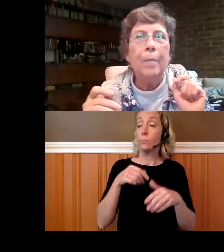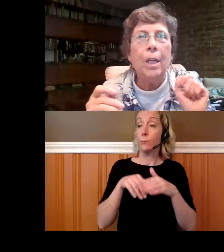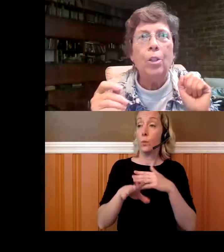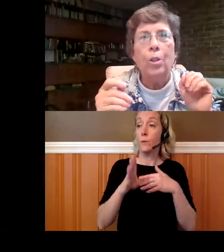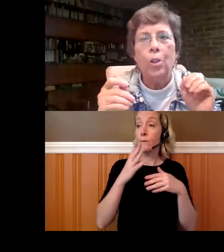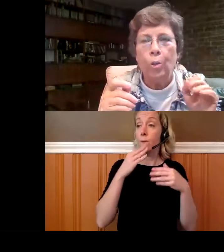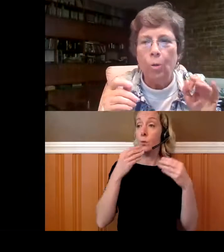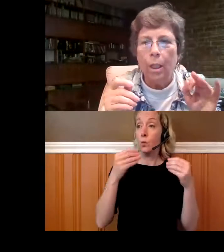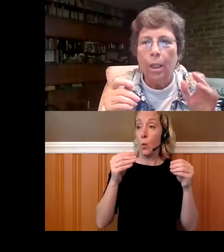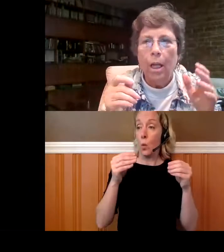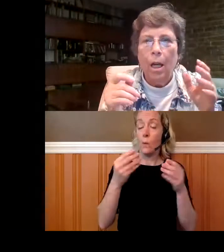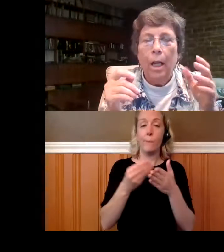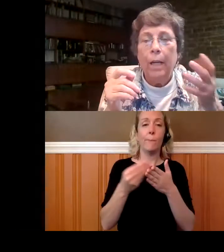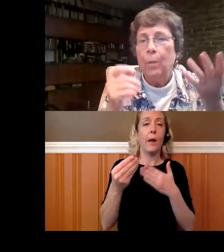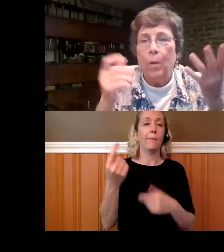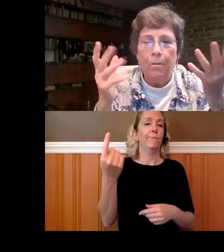of a thingamajig.